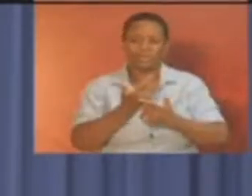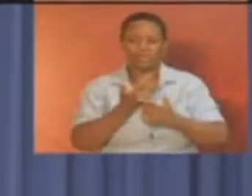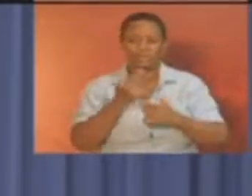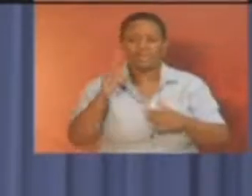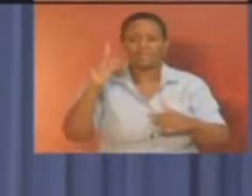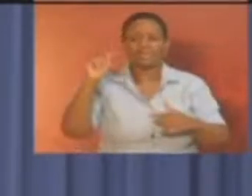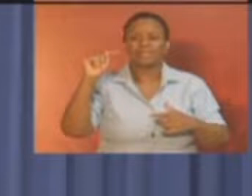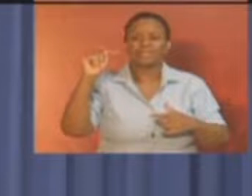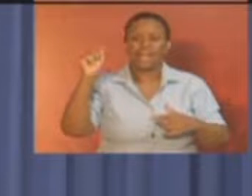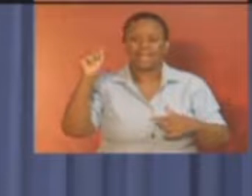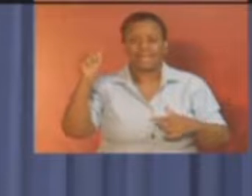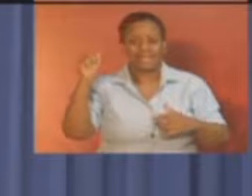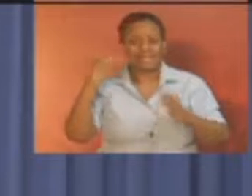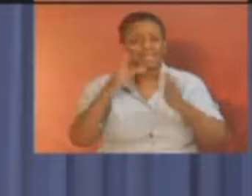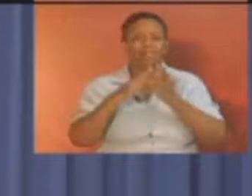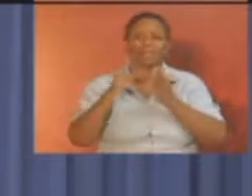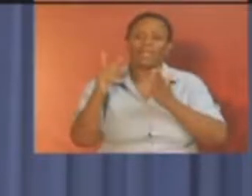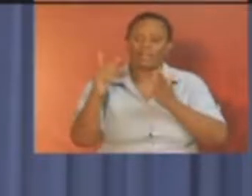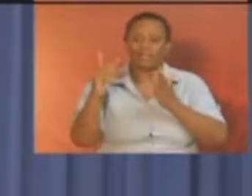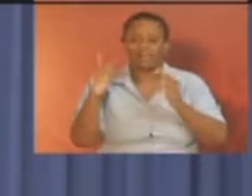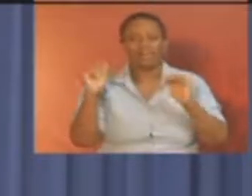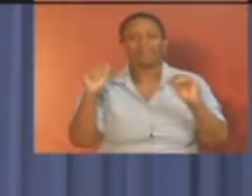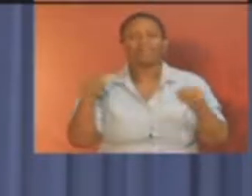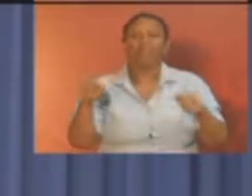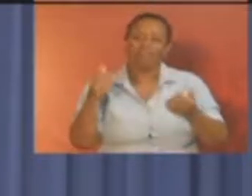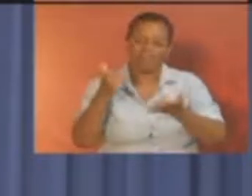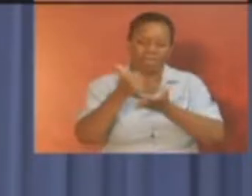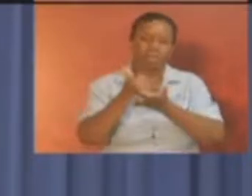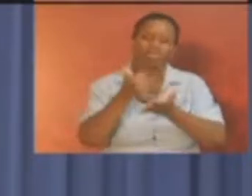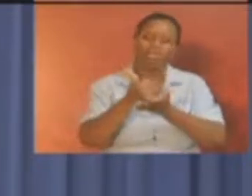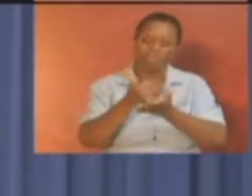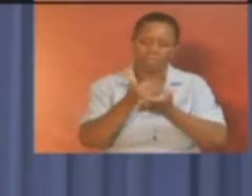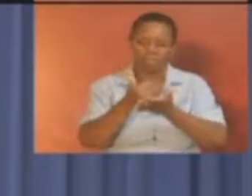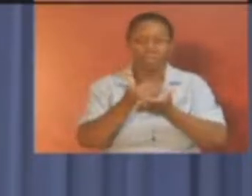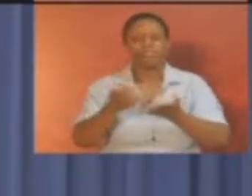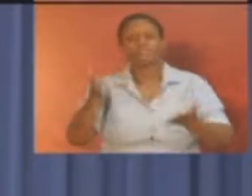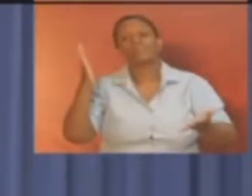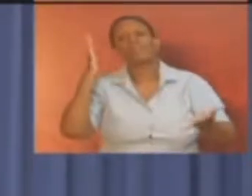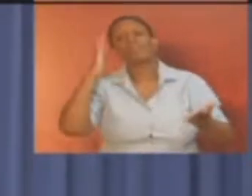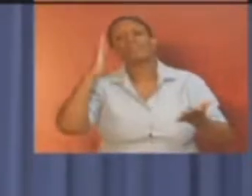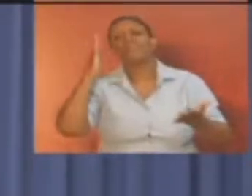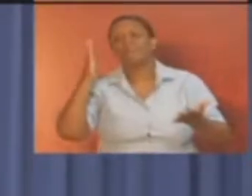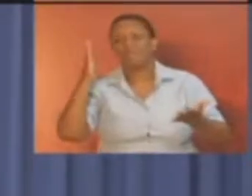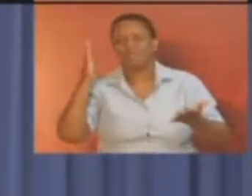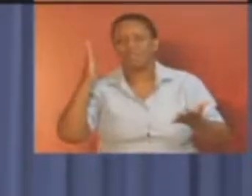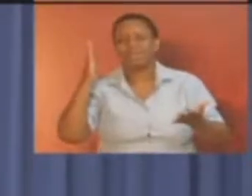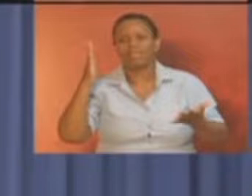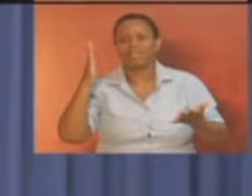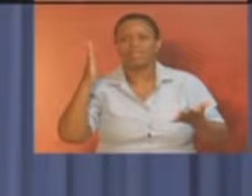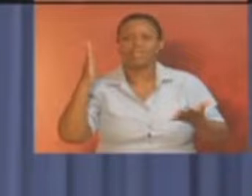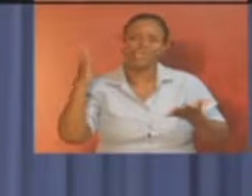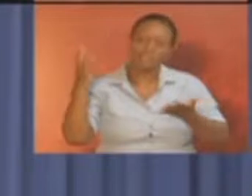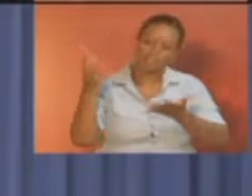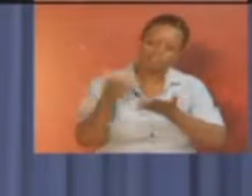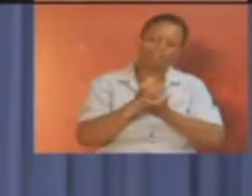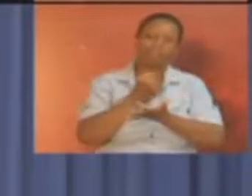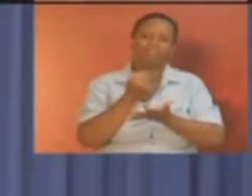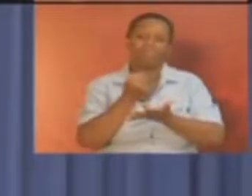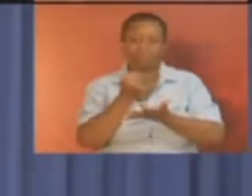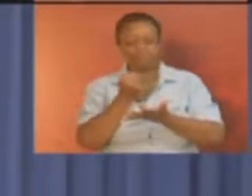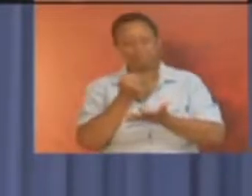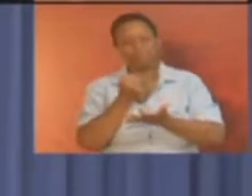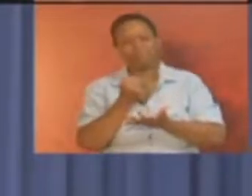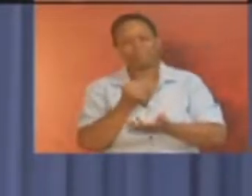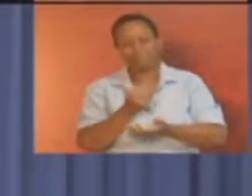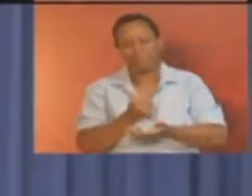of assistance. So that is going to come. As I speak to you now, and for the last couple of days, the Minister of Finance has been working on that. He's